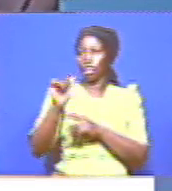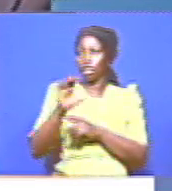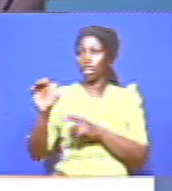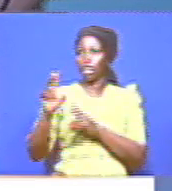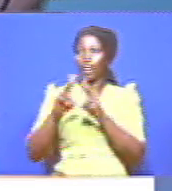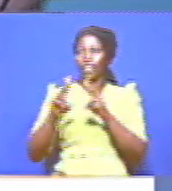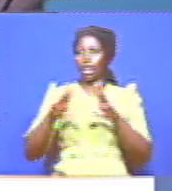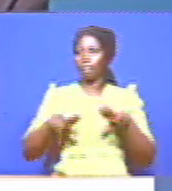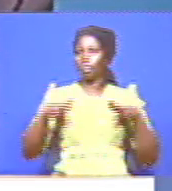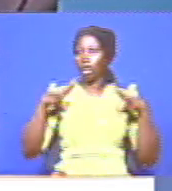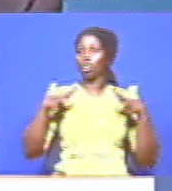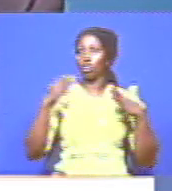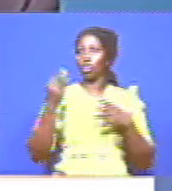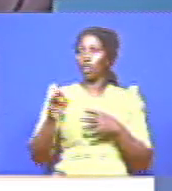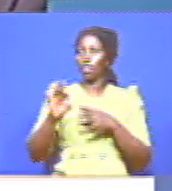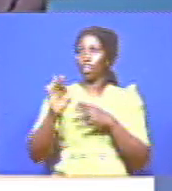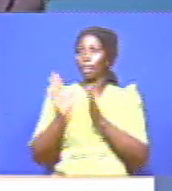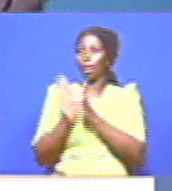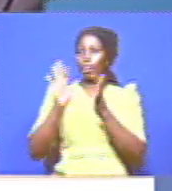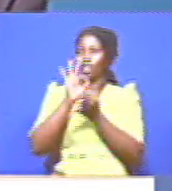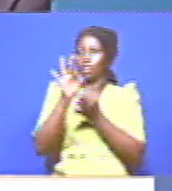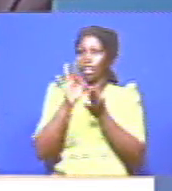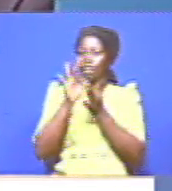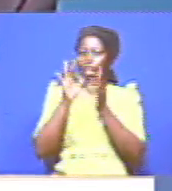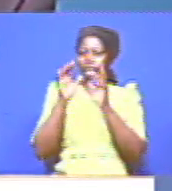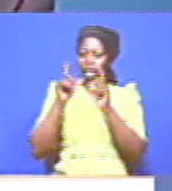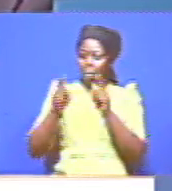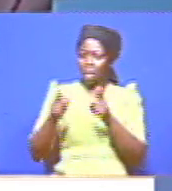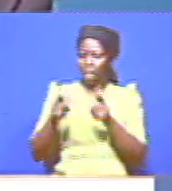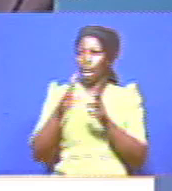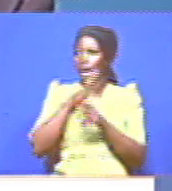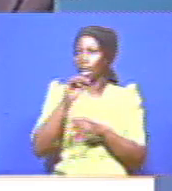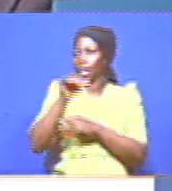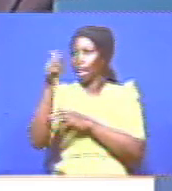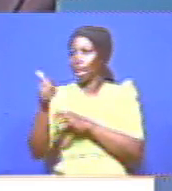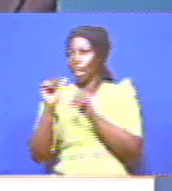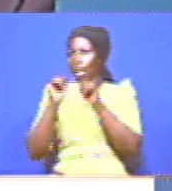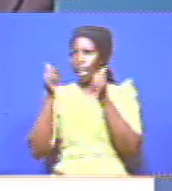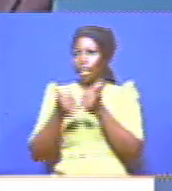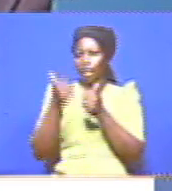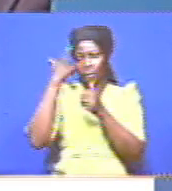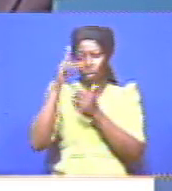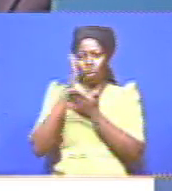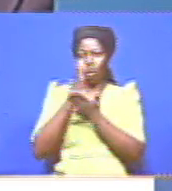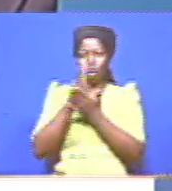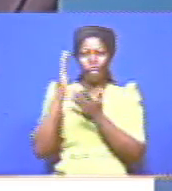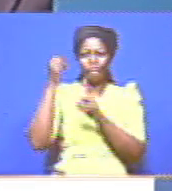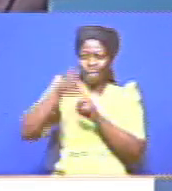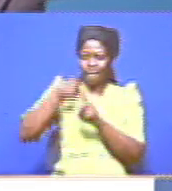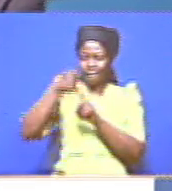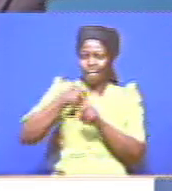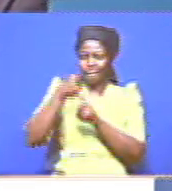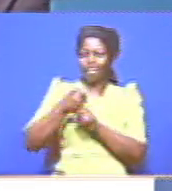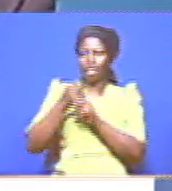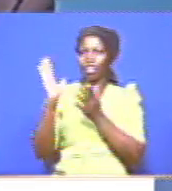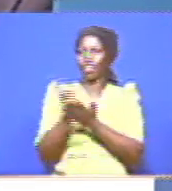very proud of the public, and particularly the media and the other agencies for really fighting, making the fight against